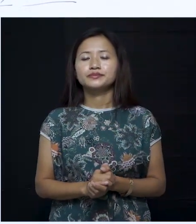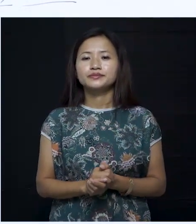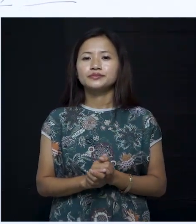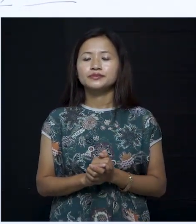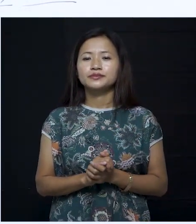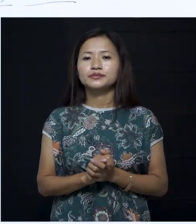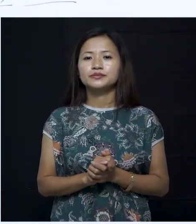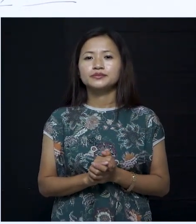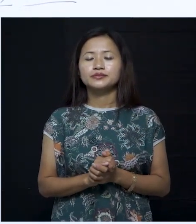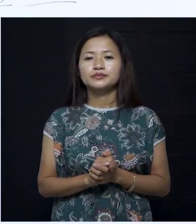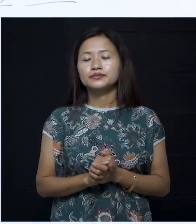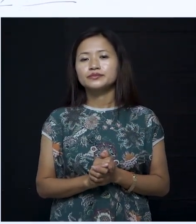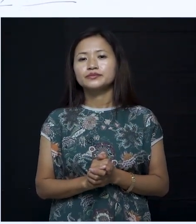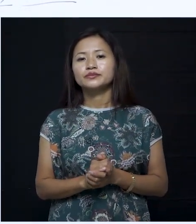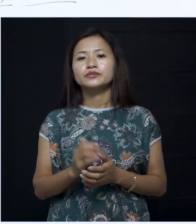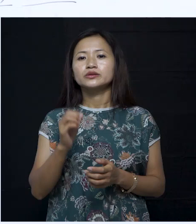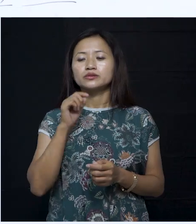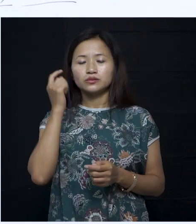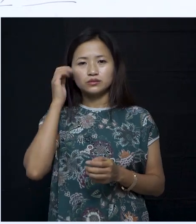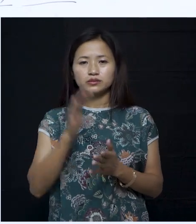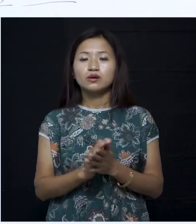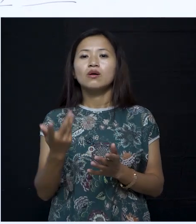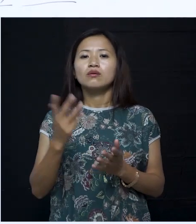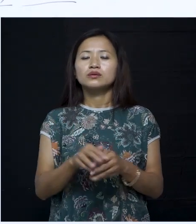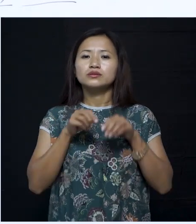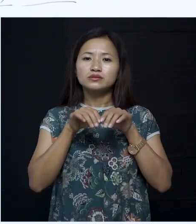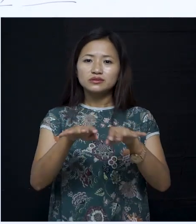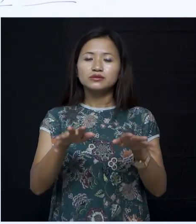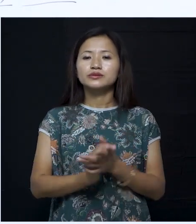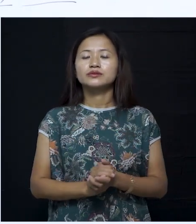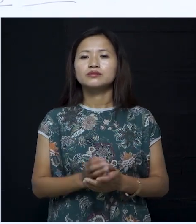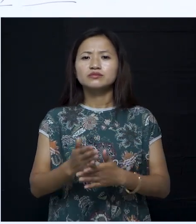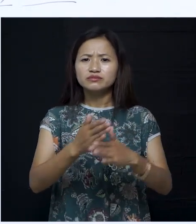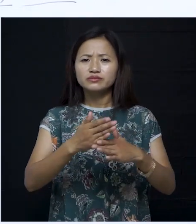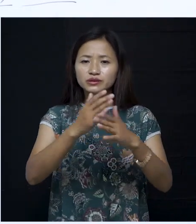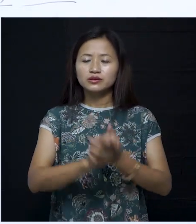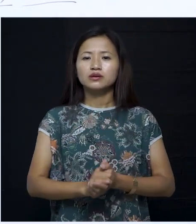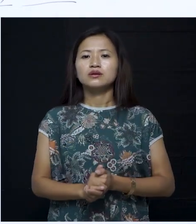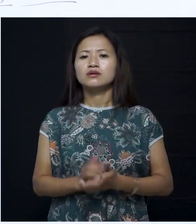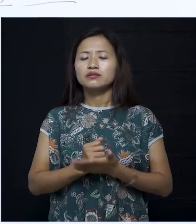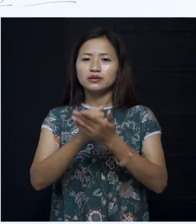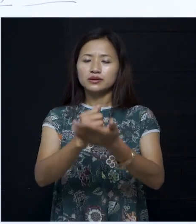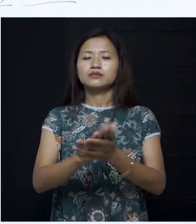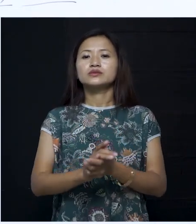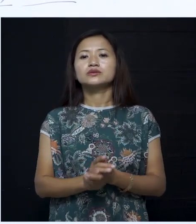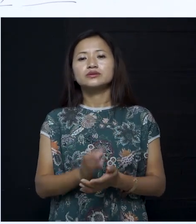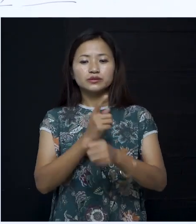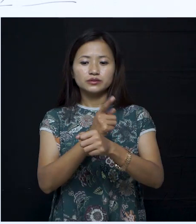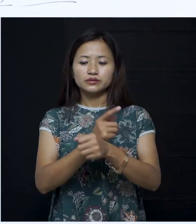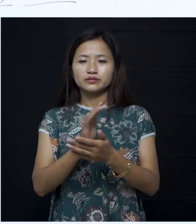You know what is distribution, right? You distribute sweets on your birthday. You help your teachers to distribute